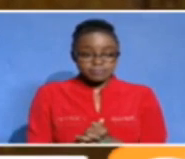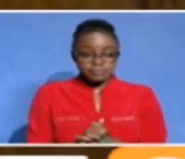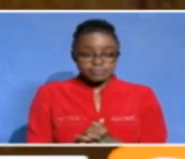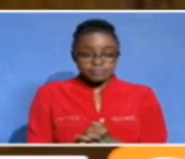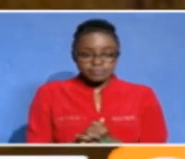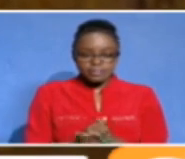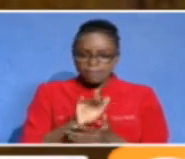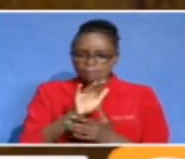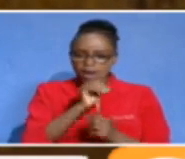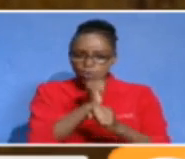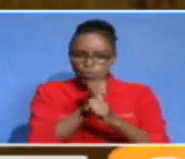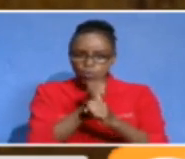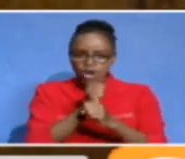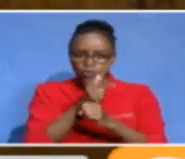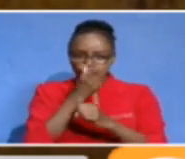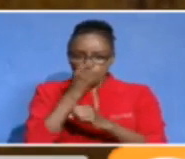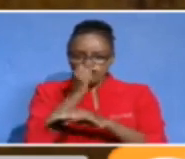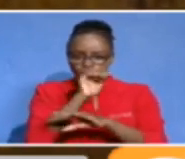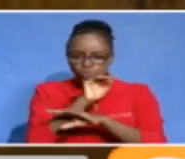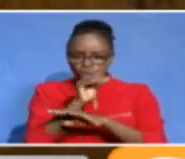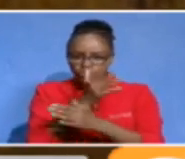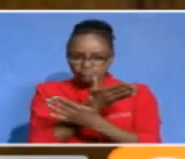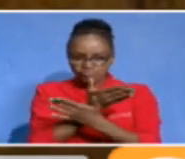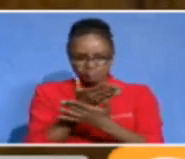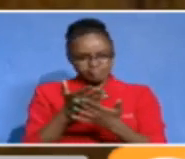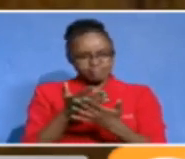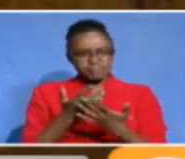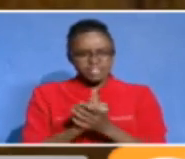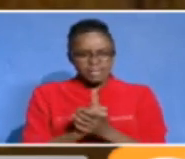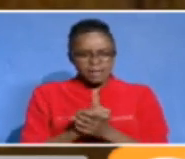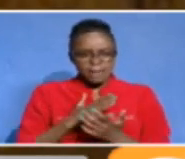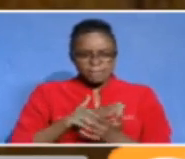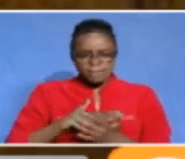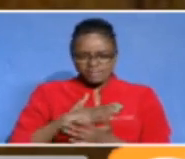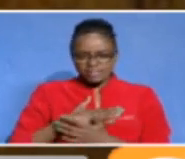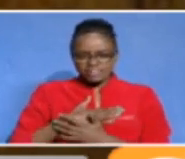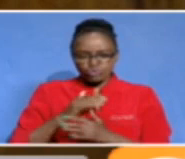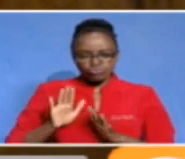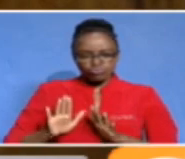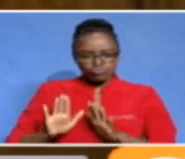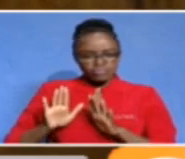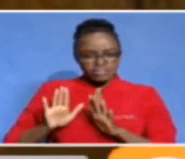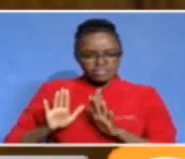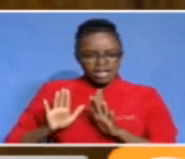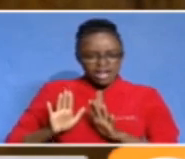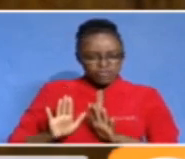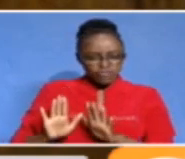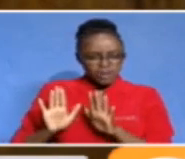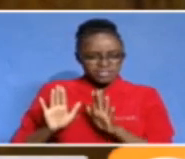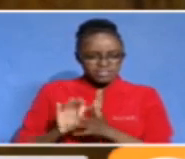that in your work, we wish to appeal to you that you refrain from